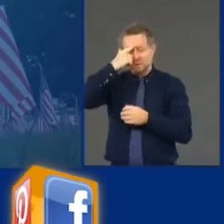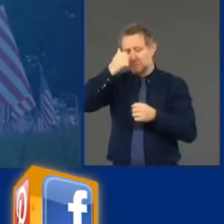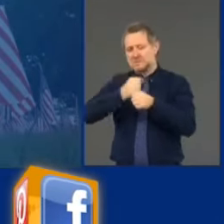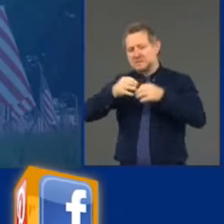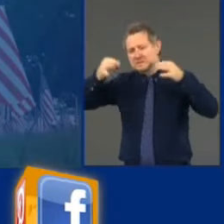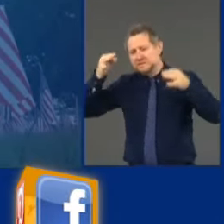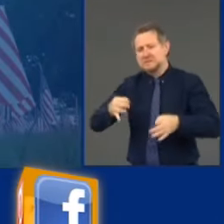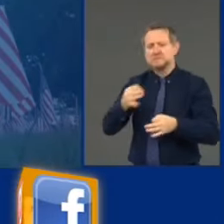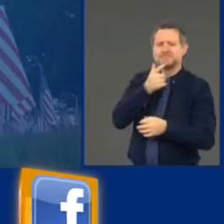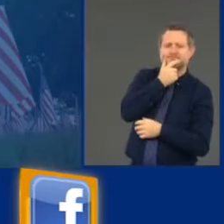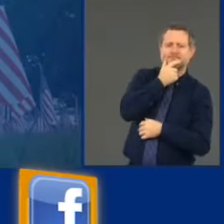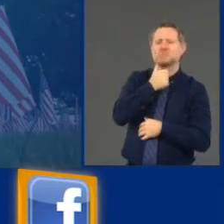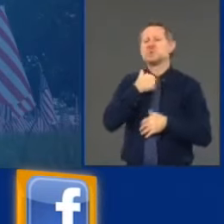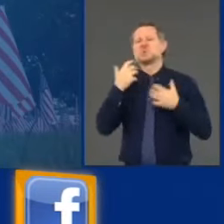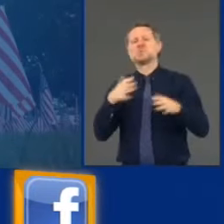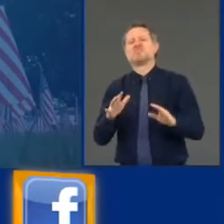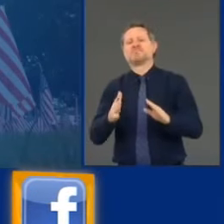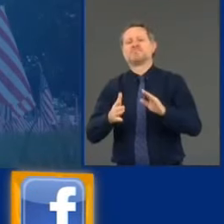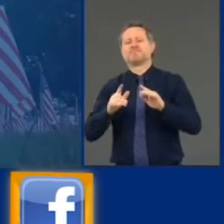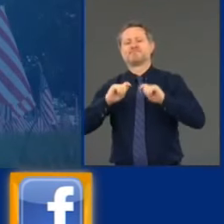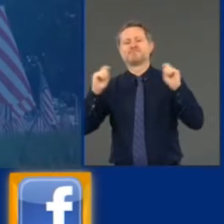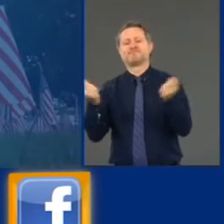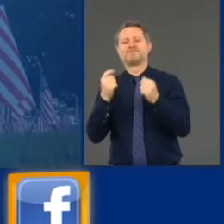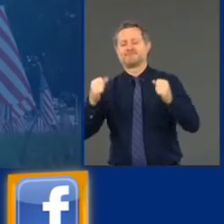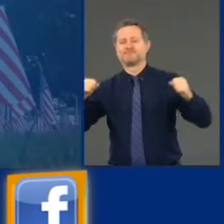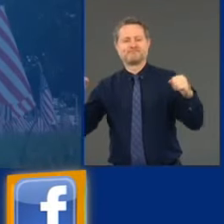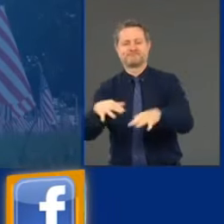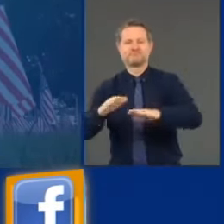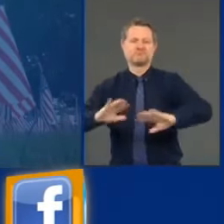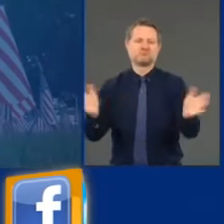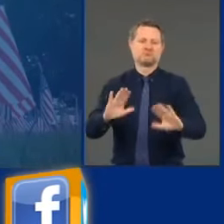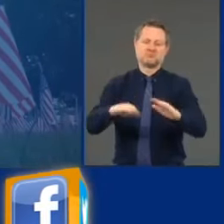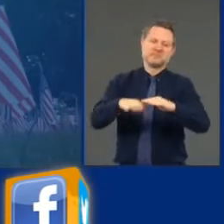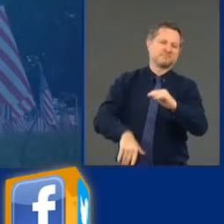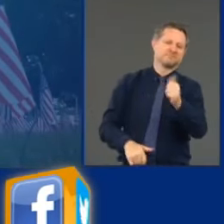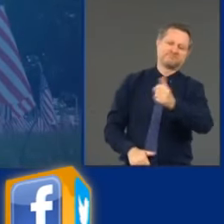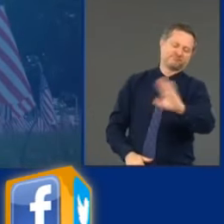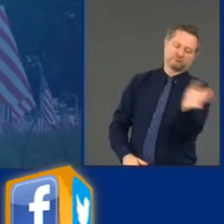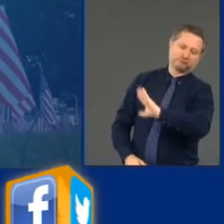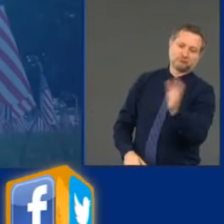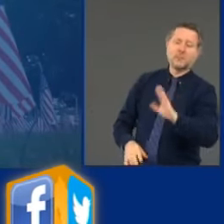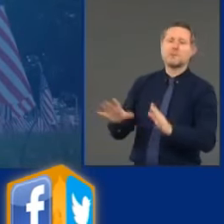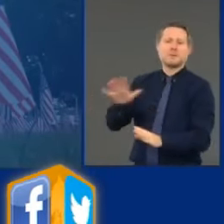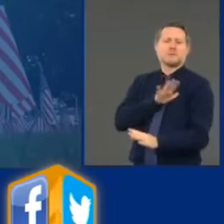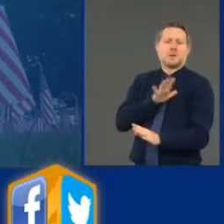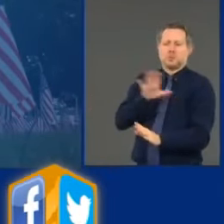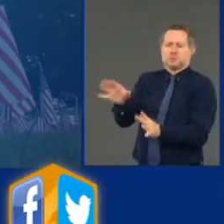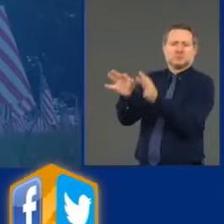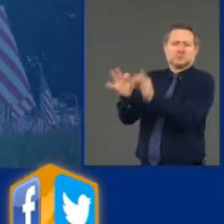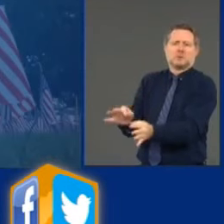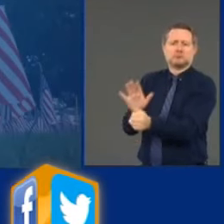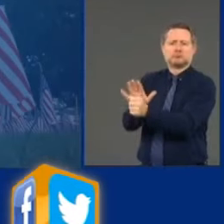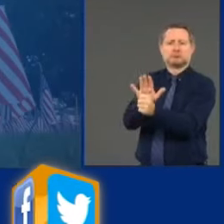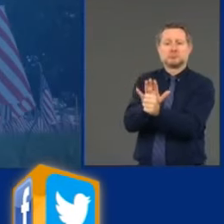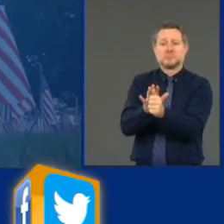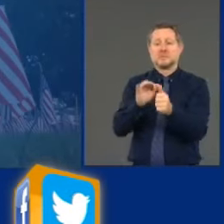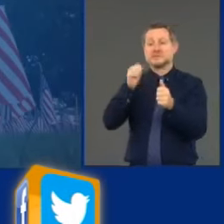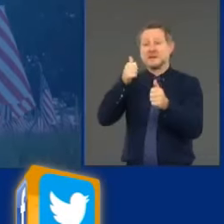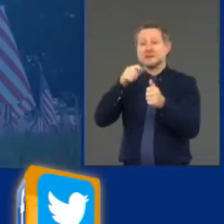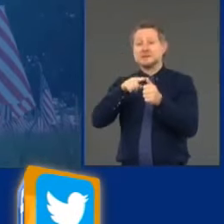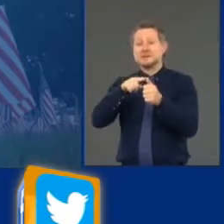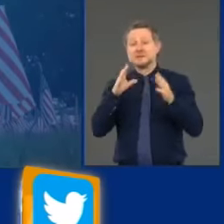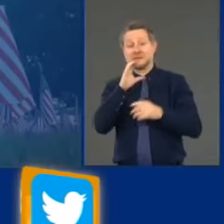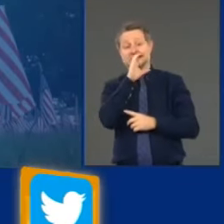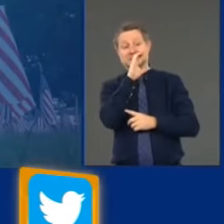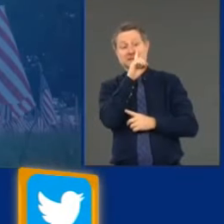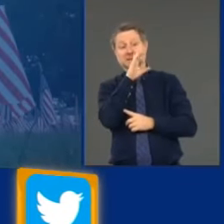those ceremonies to happen. They don't want 10 people gathering. 10 is the CDC guideline,